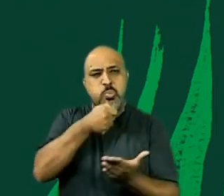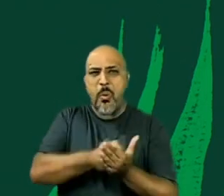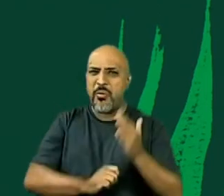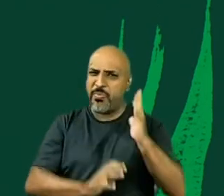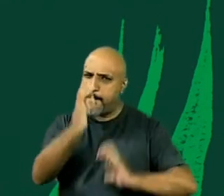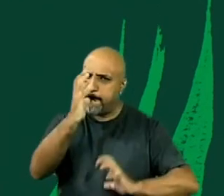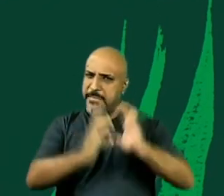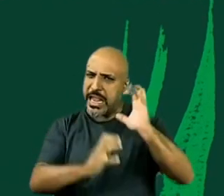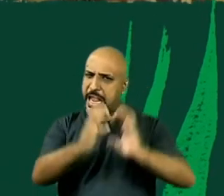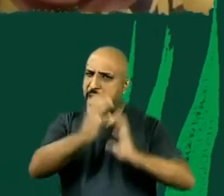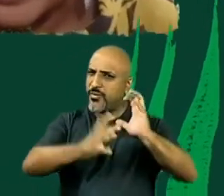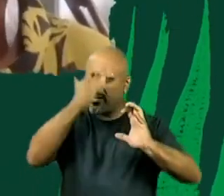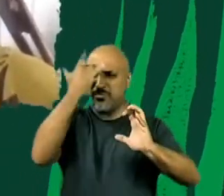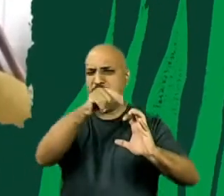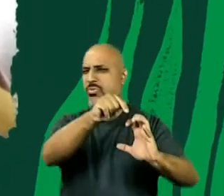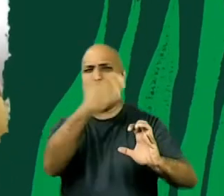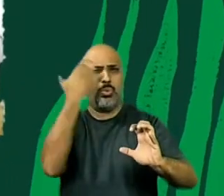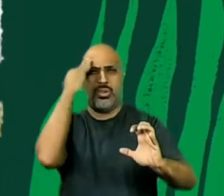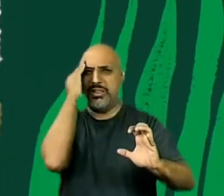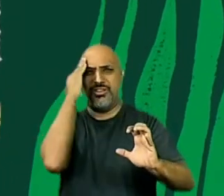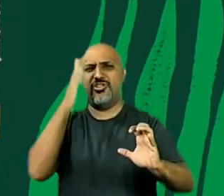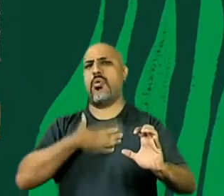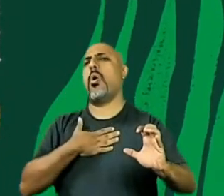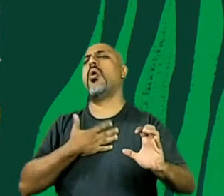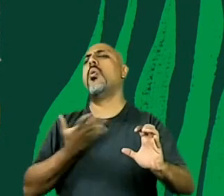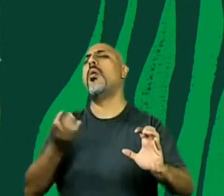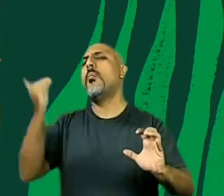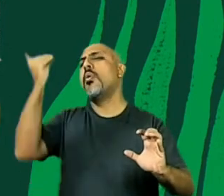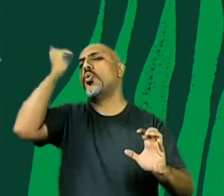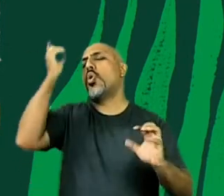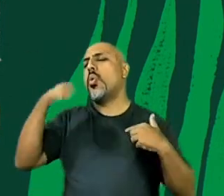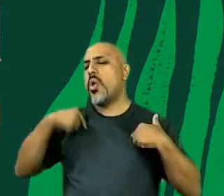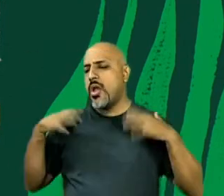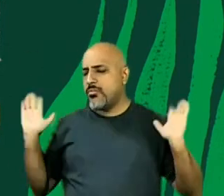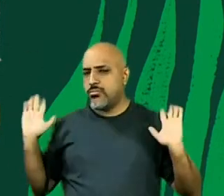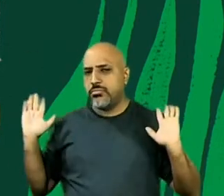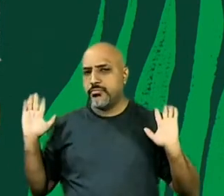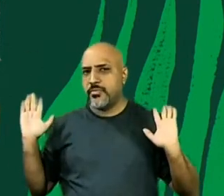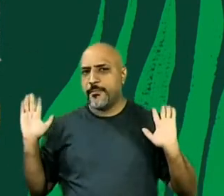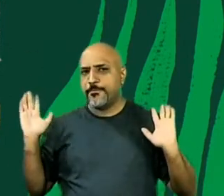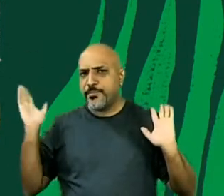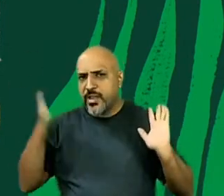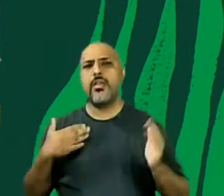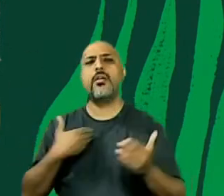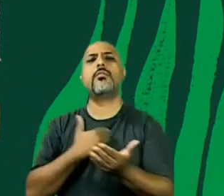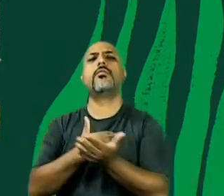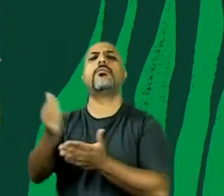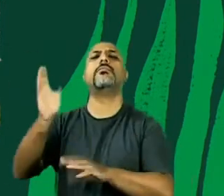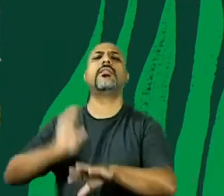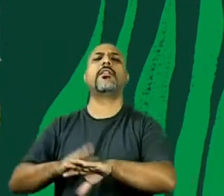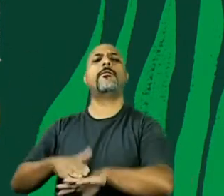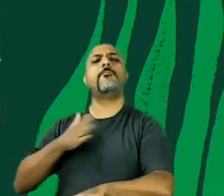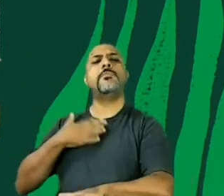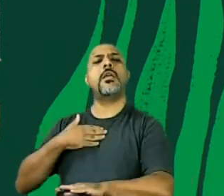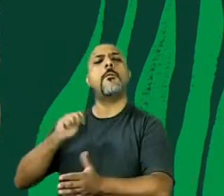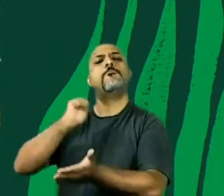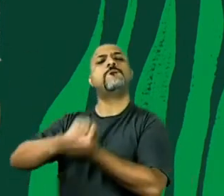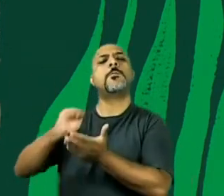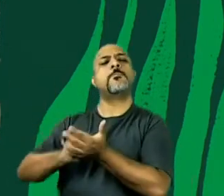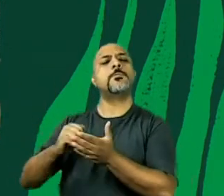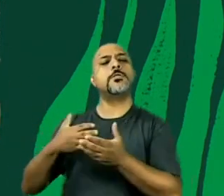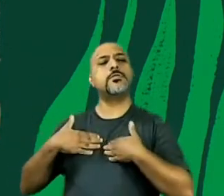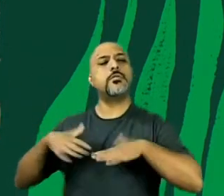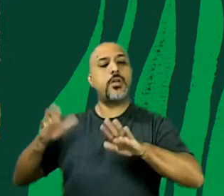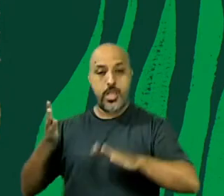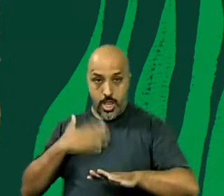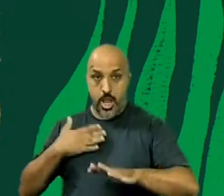gift, I would start my own publishing company. So I founded my own